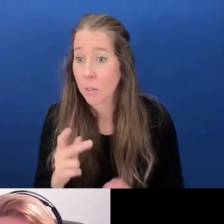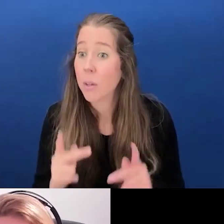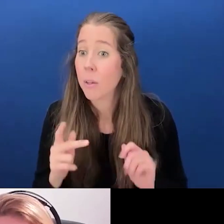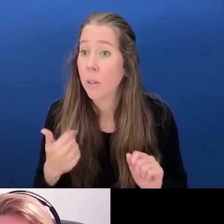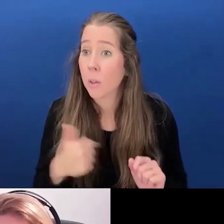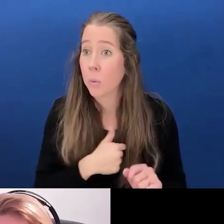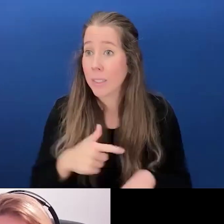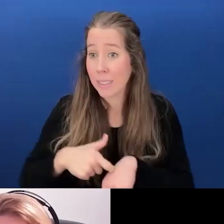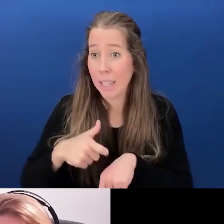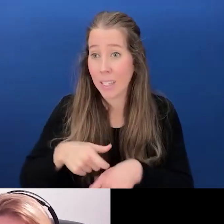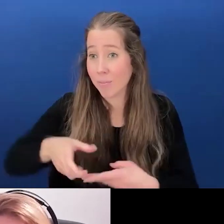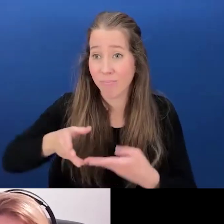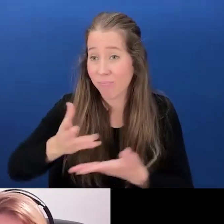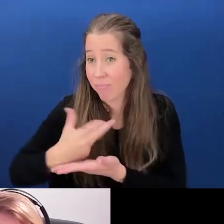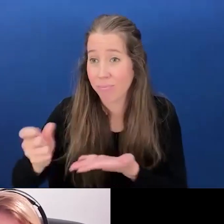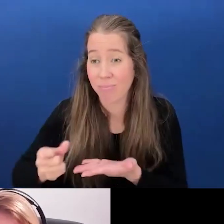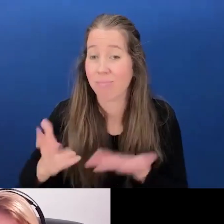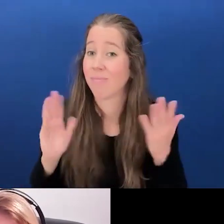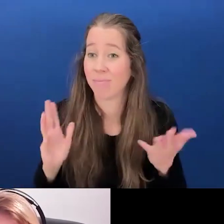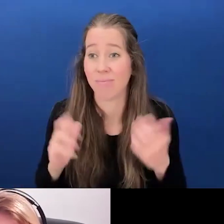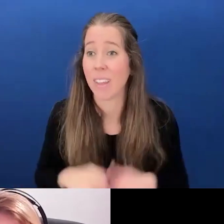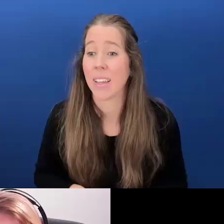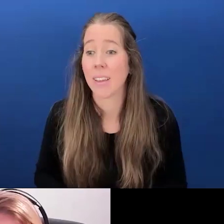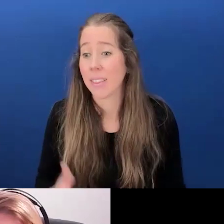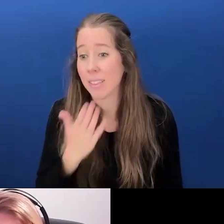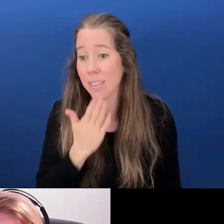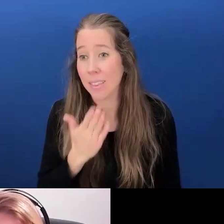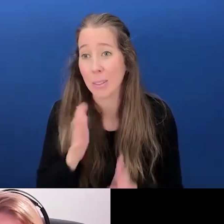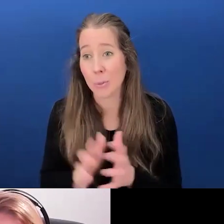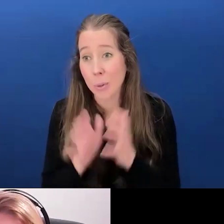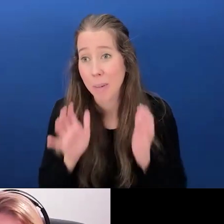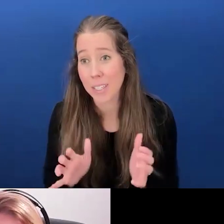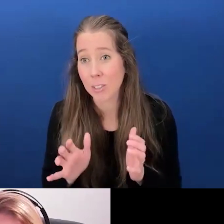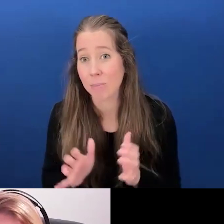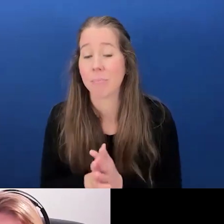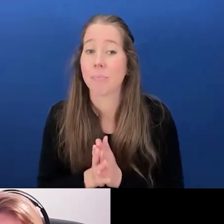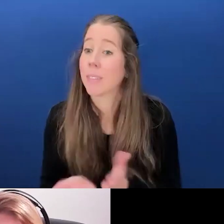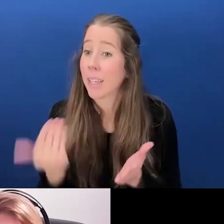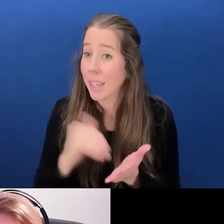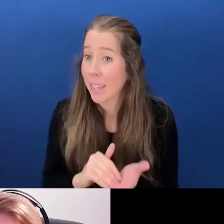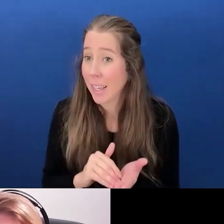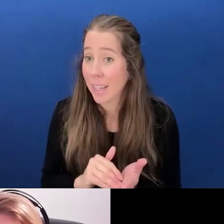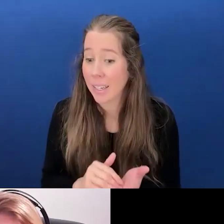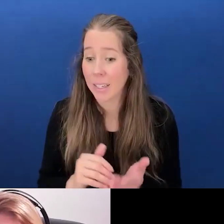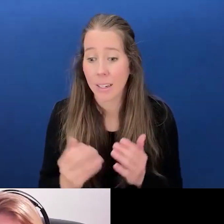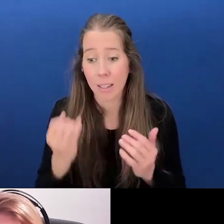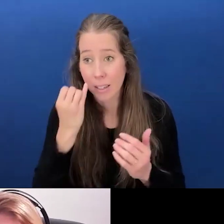we are officially out of time. Thank you very much. And again, don't hesitate